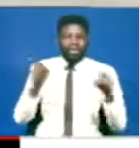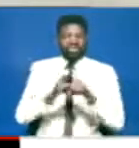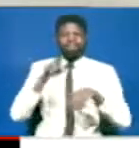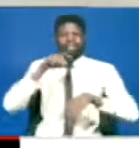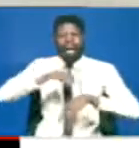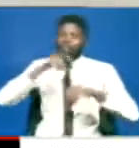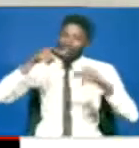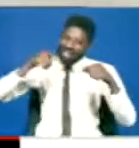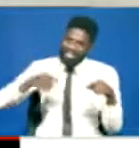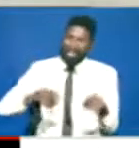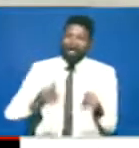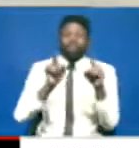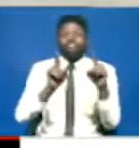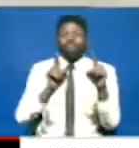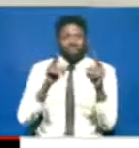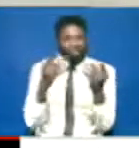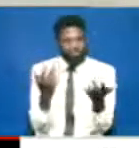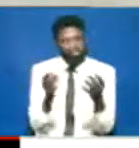about